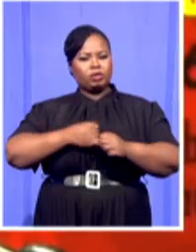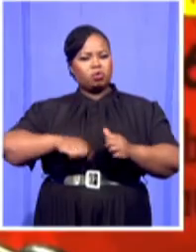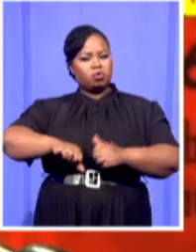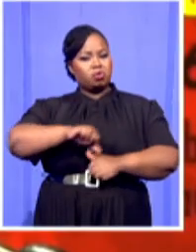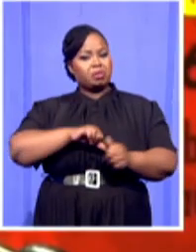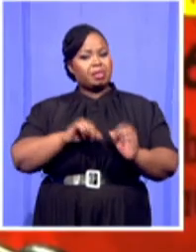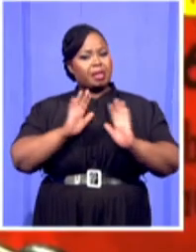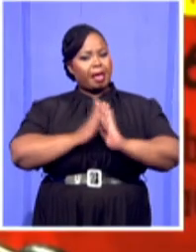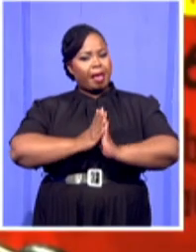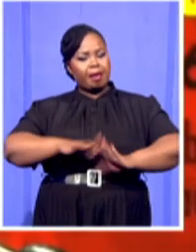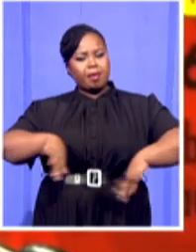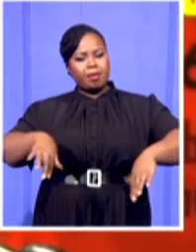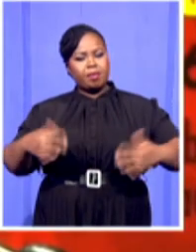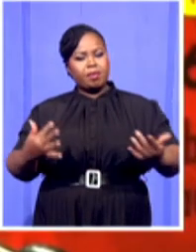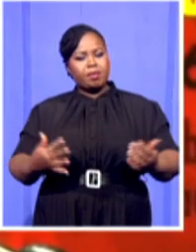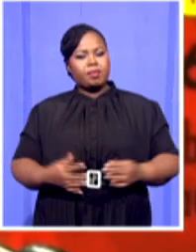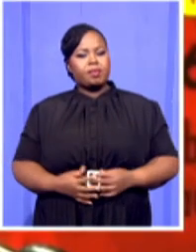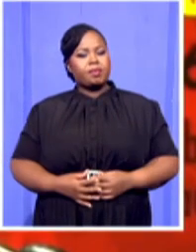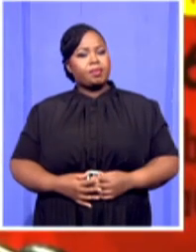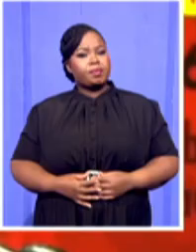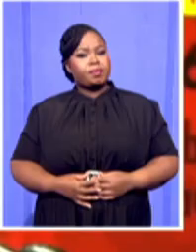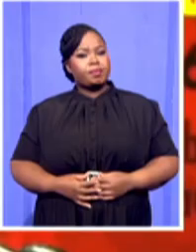ayikho.